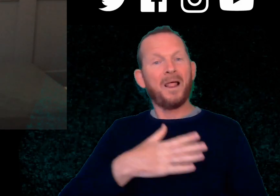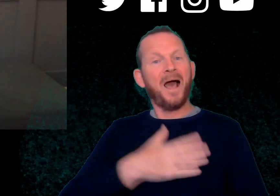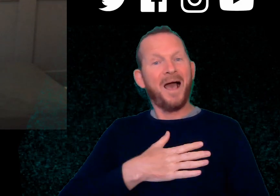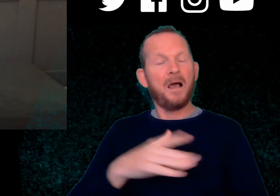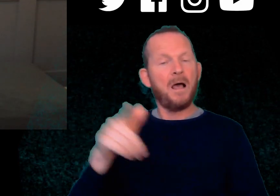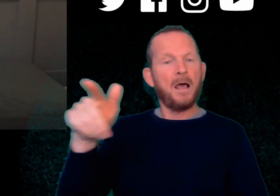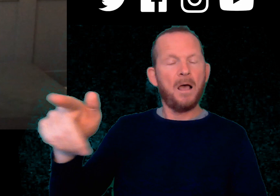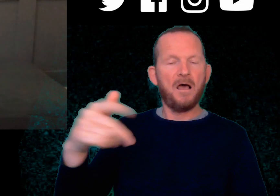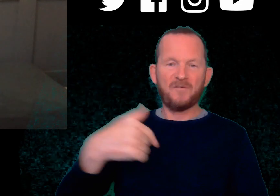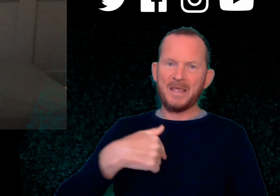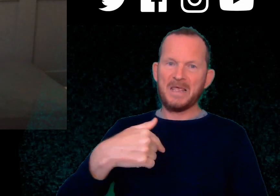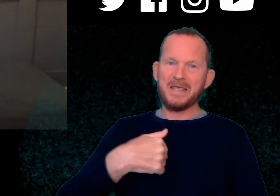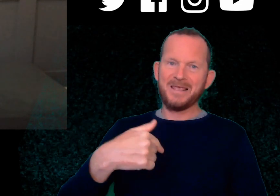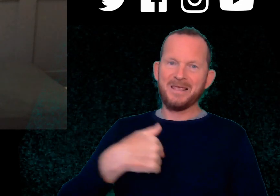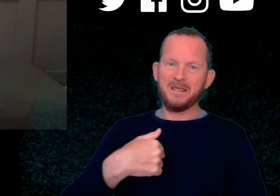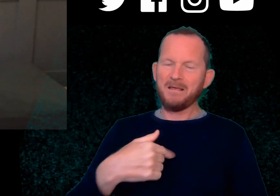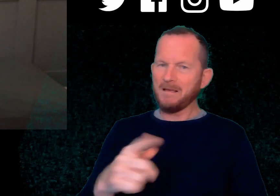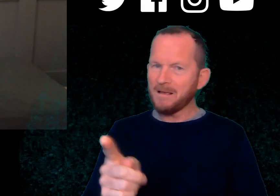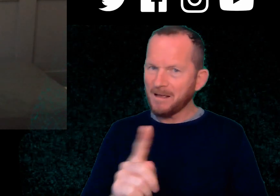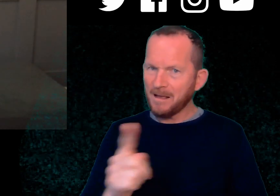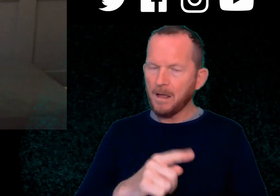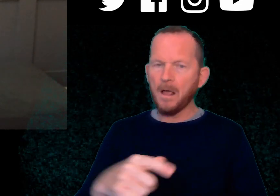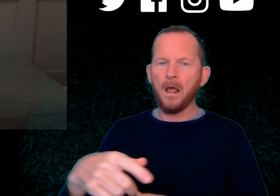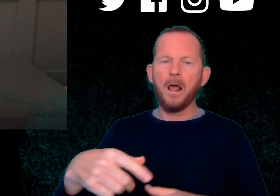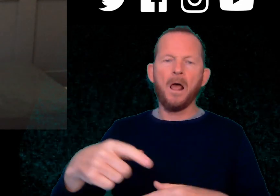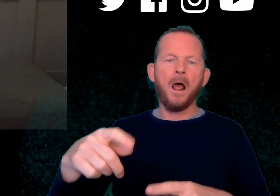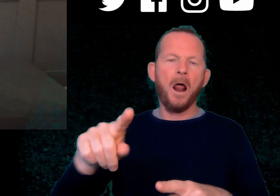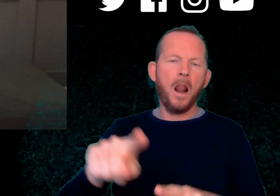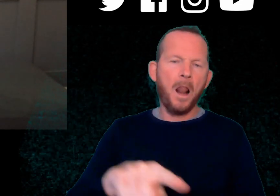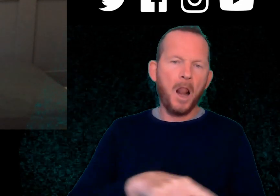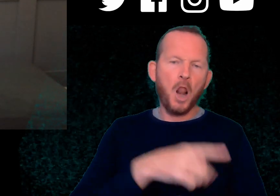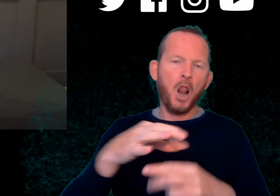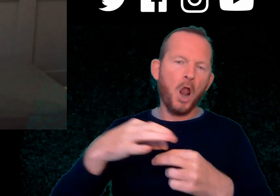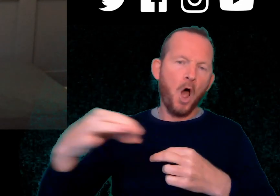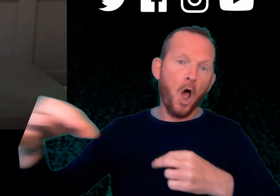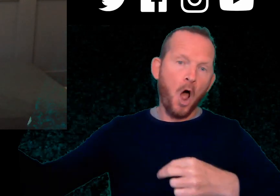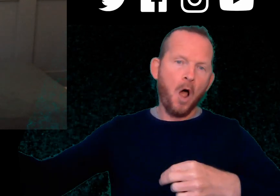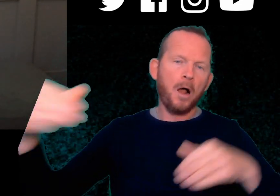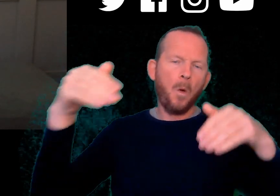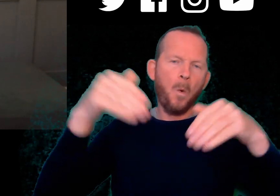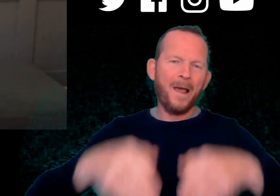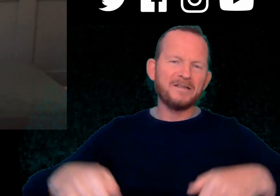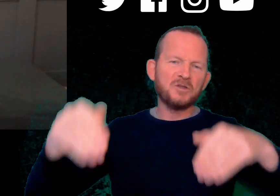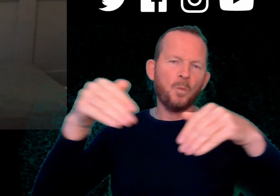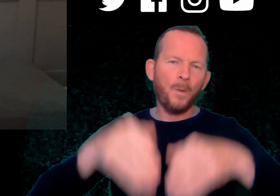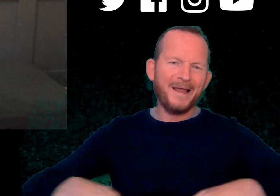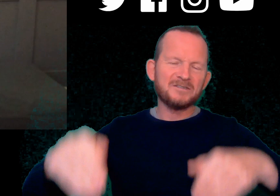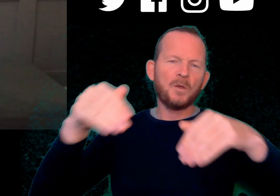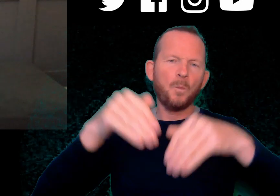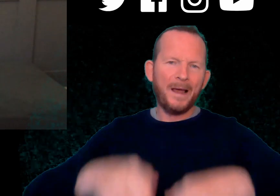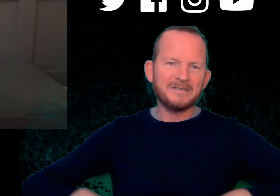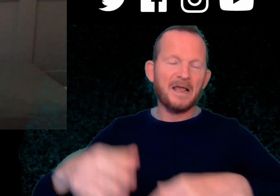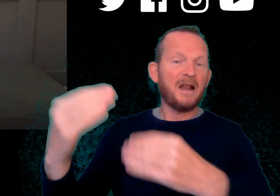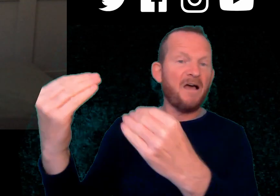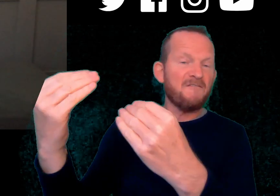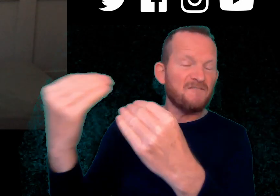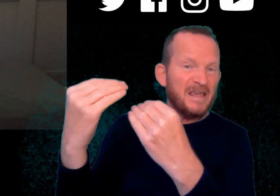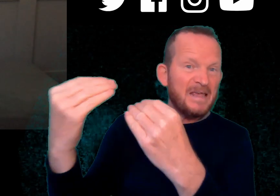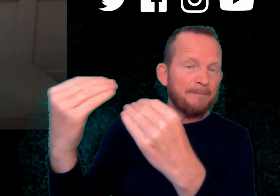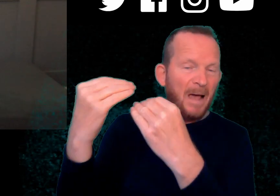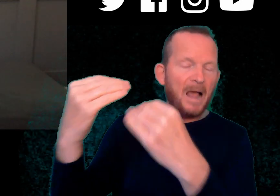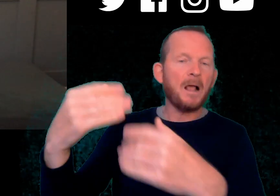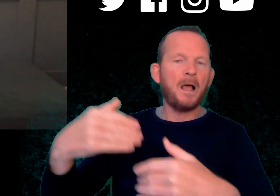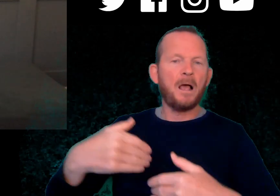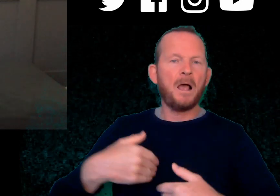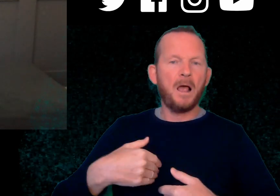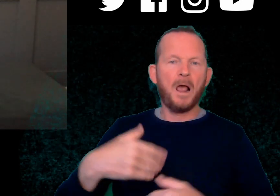we'd like to publish you. For me, it was a long waiting game. Again, I got some feedback, I got a